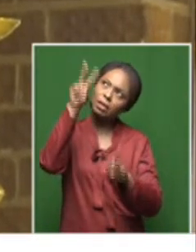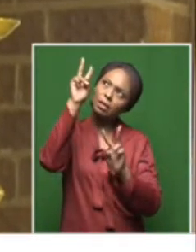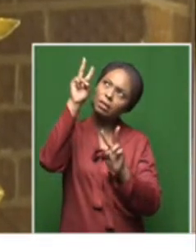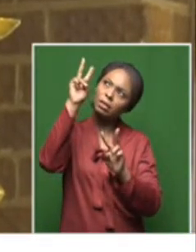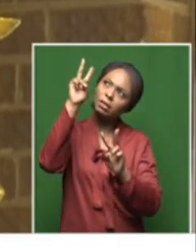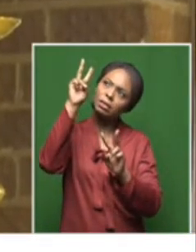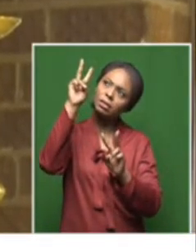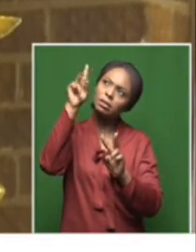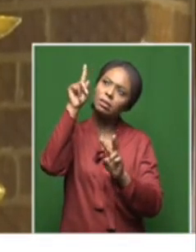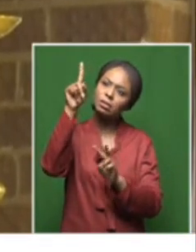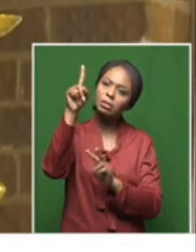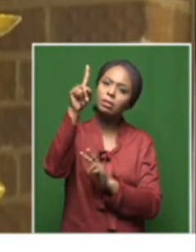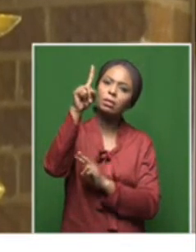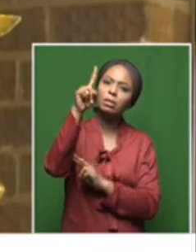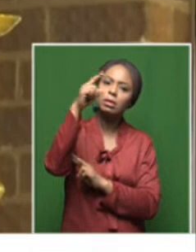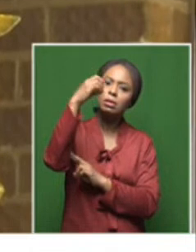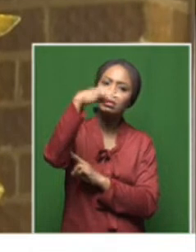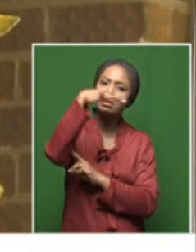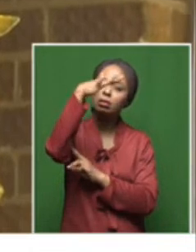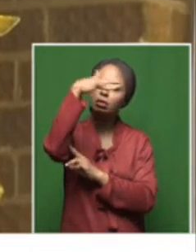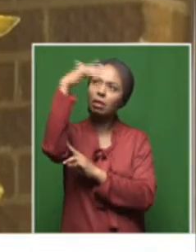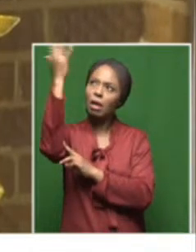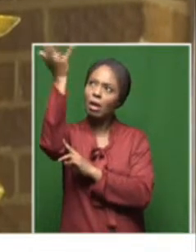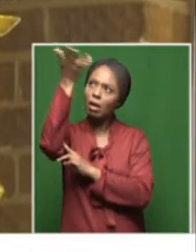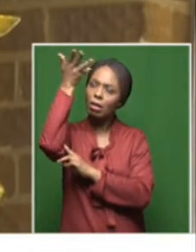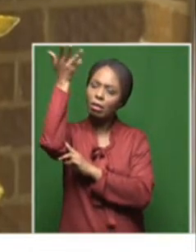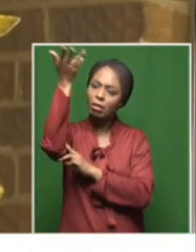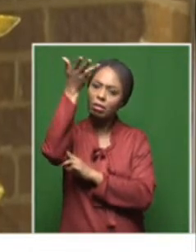At this point, I just thought, let's just not go to this thing.